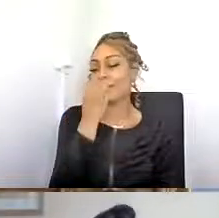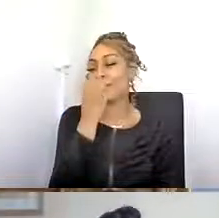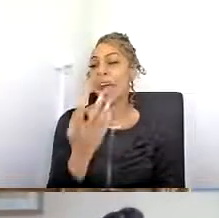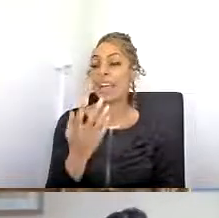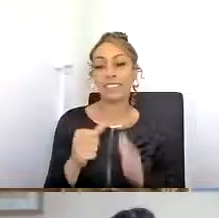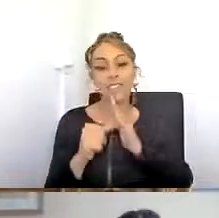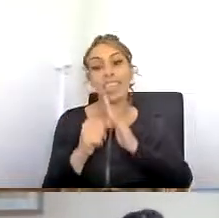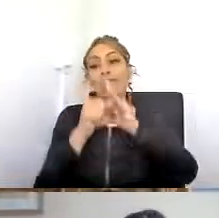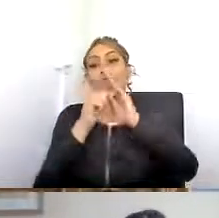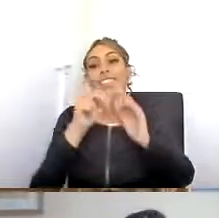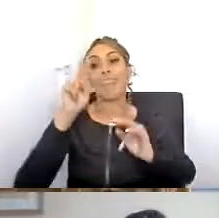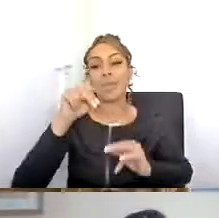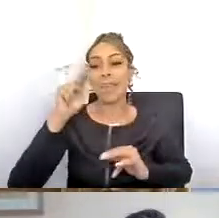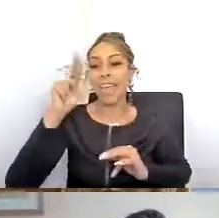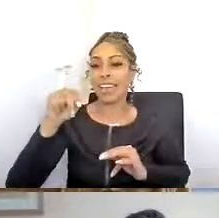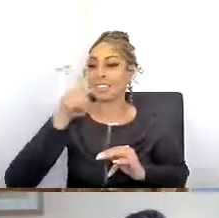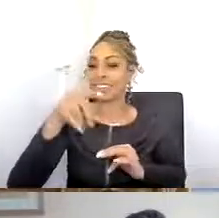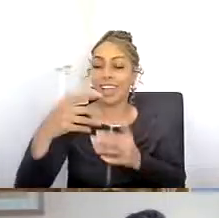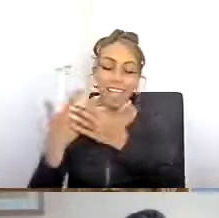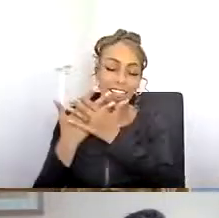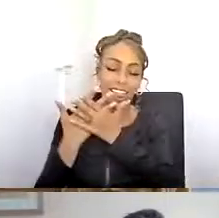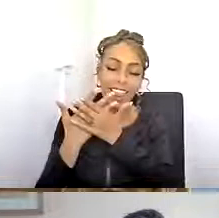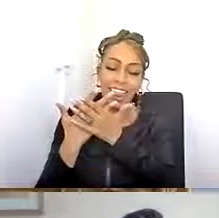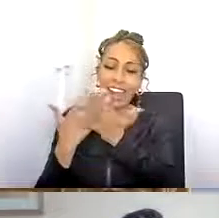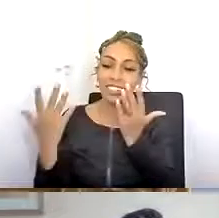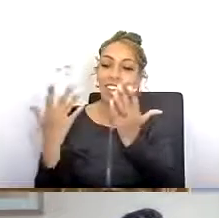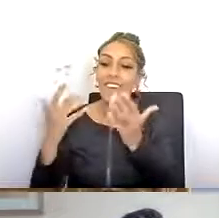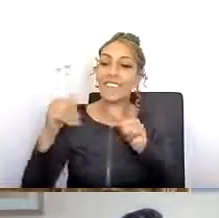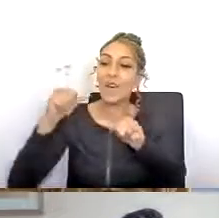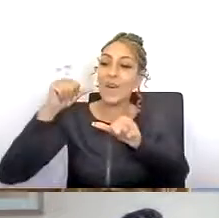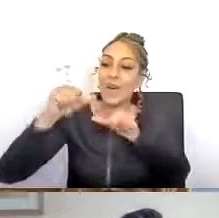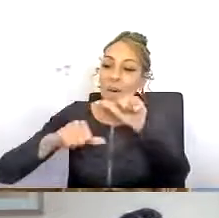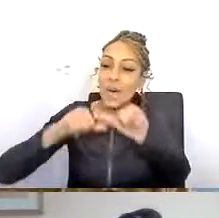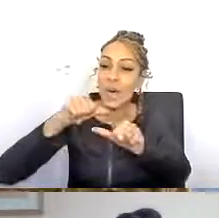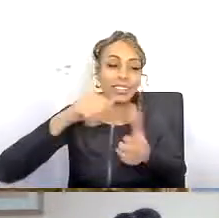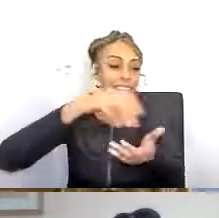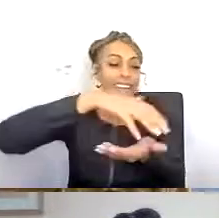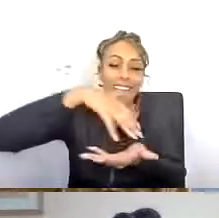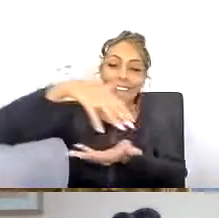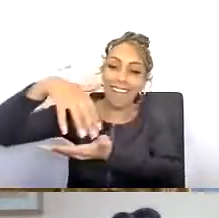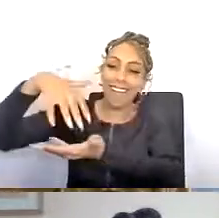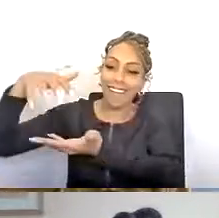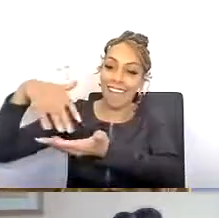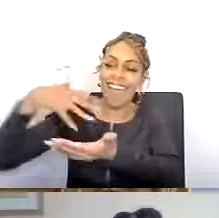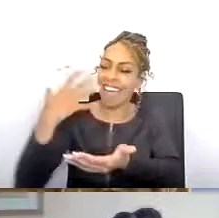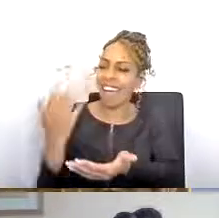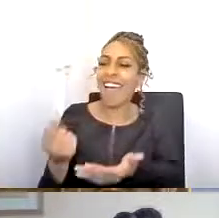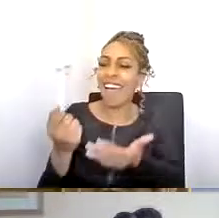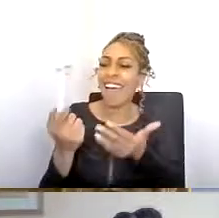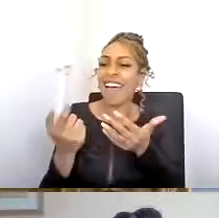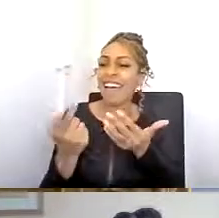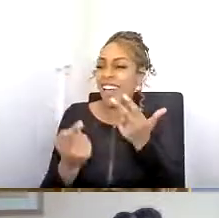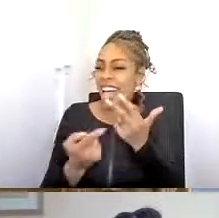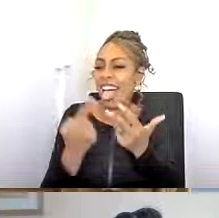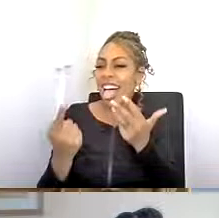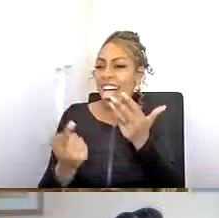impressive painting is just down to the order of the lots in the sale at Sotheby's. We bought other works in that sale. In fact,